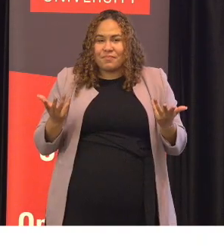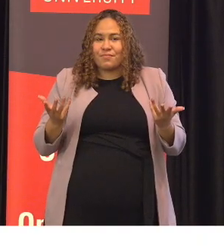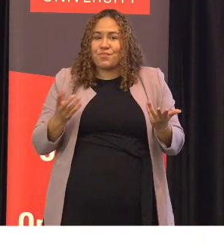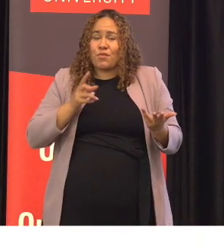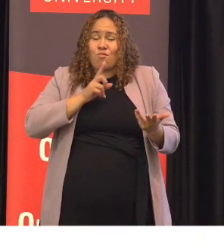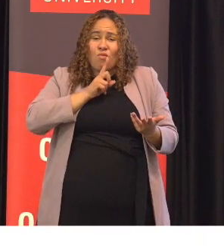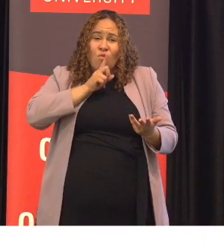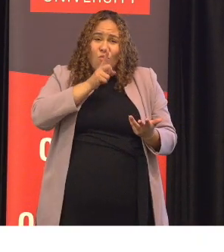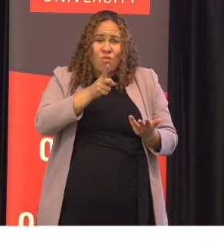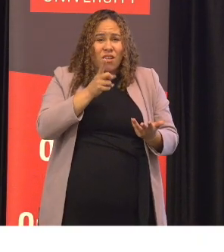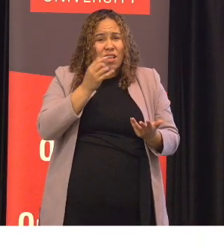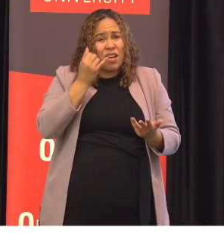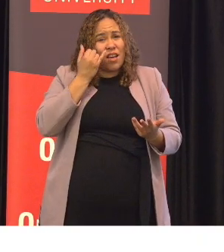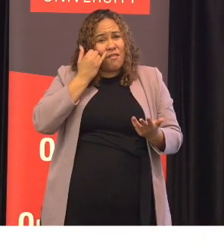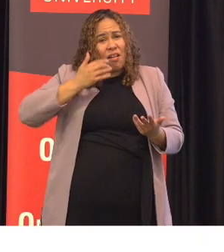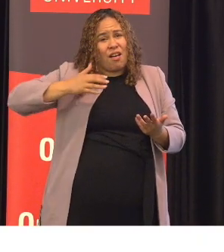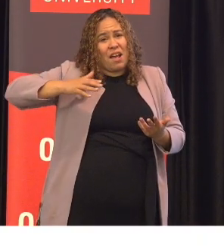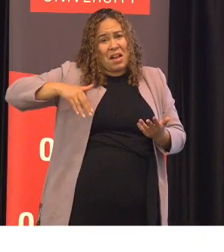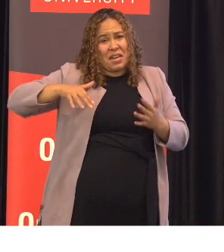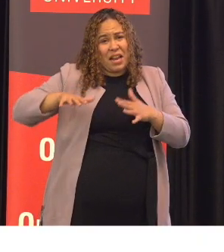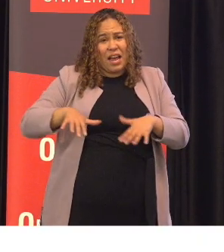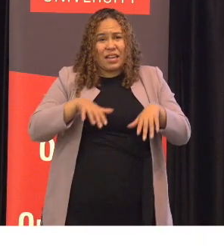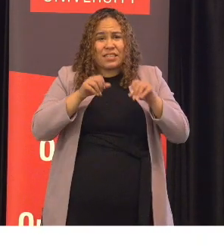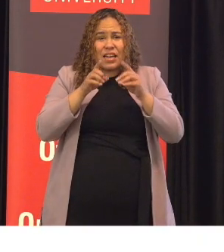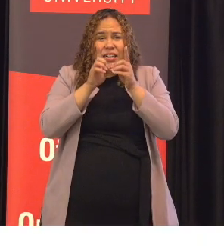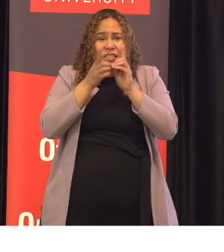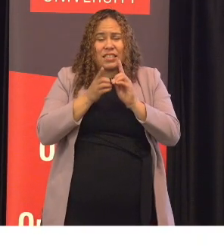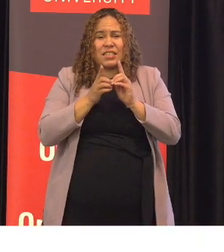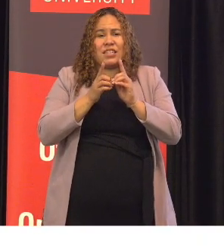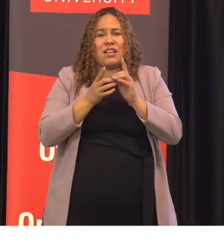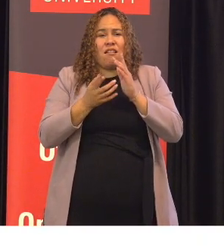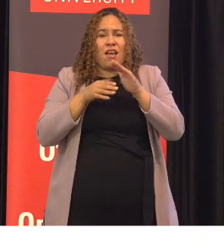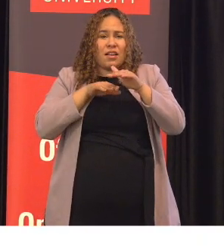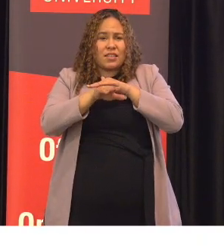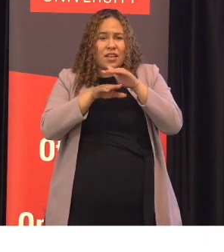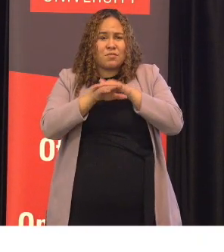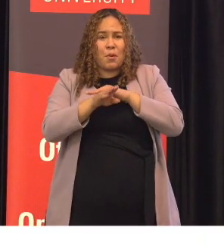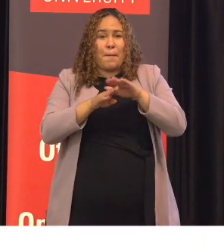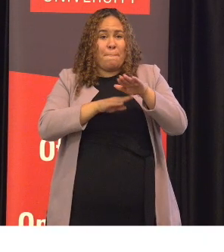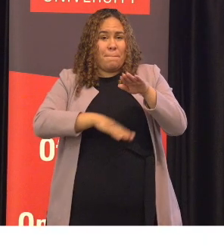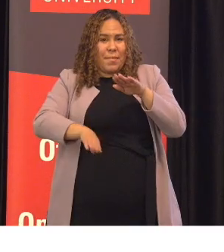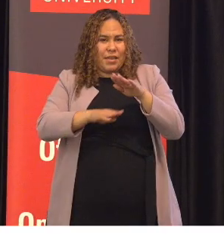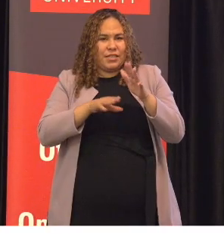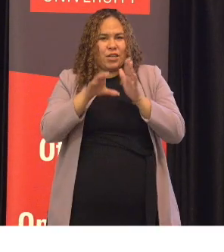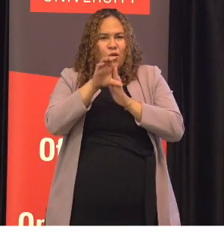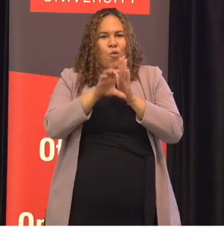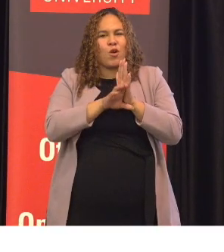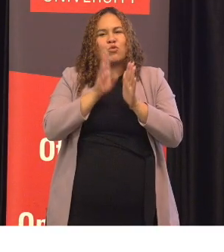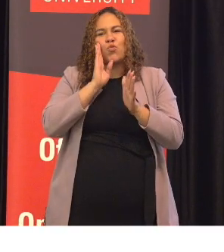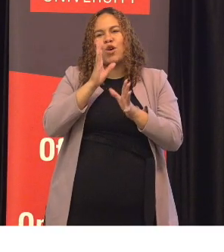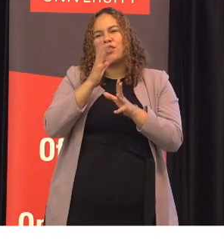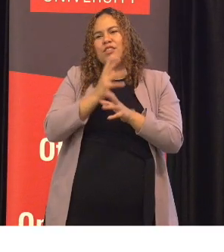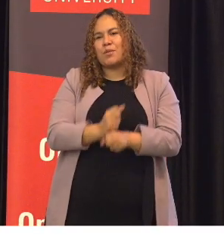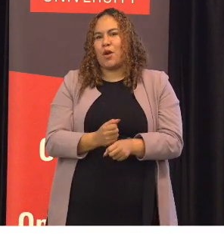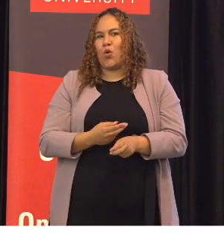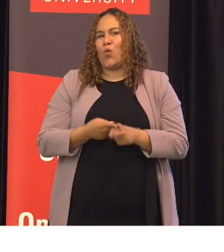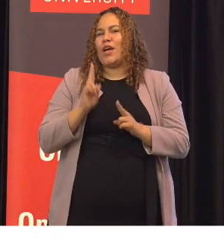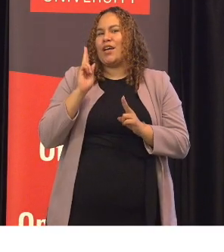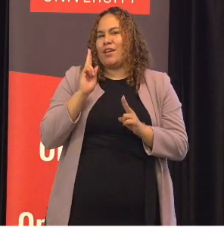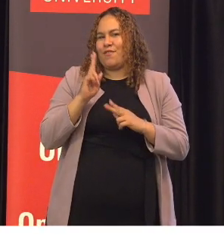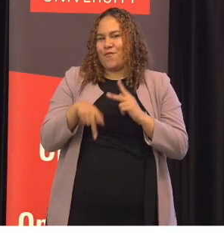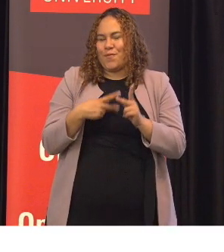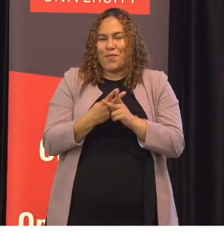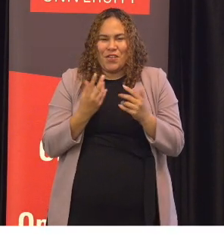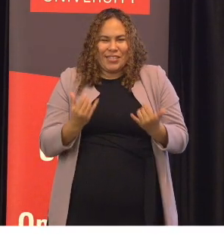really, if you haven't taken the Digital Accessibility Basics course in Reporter, we're going to summarize the quick version of it for you